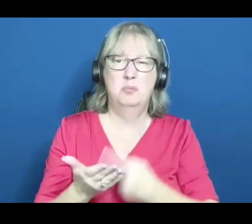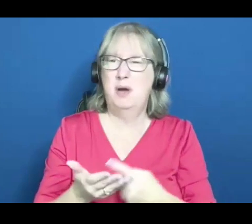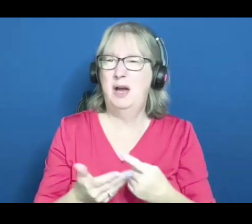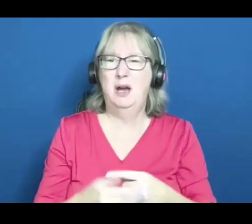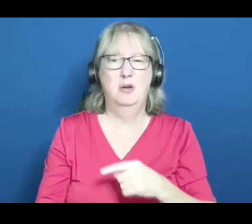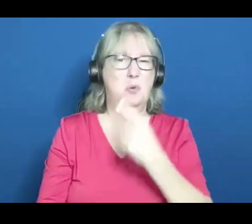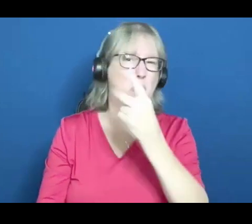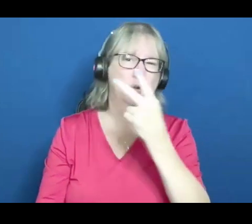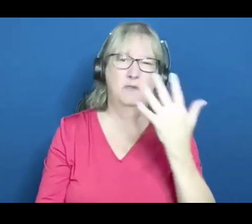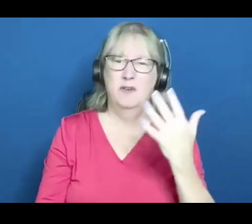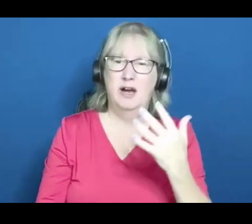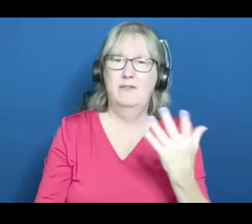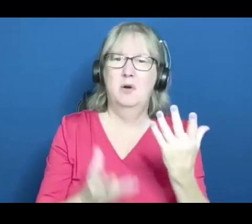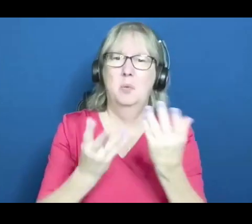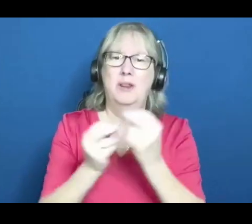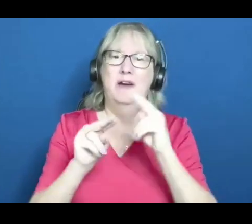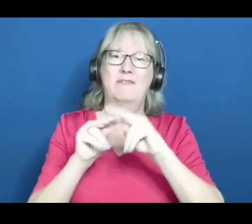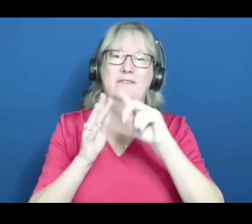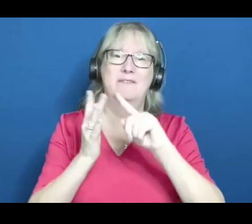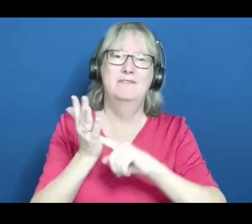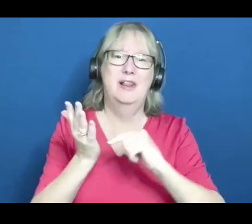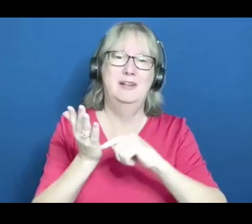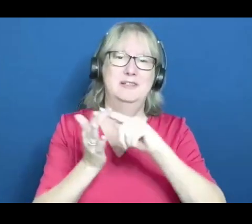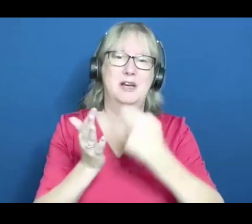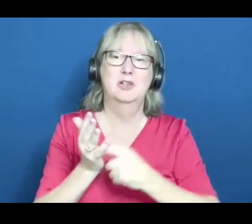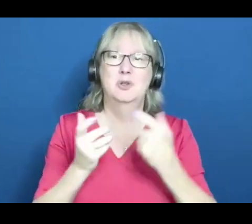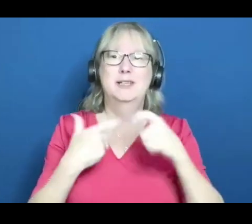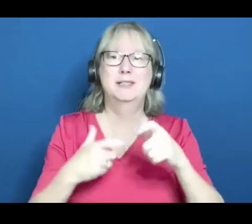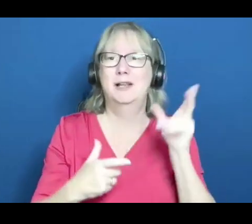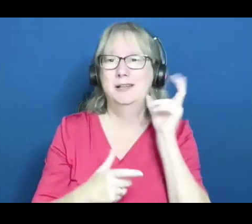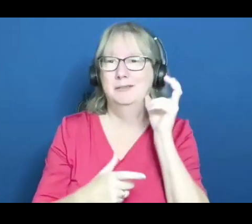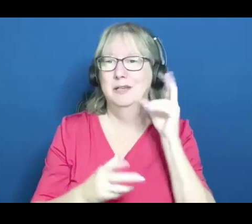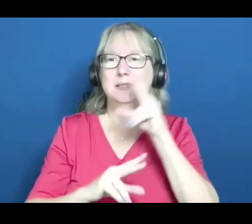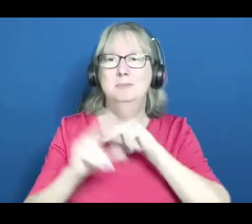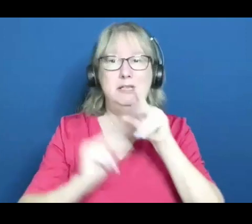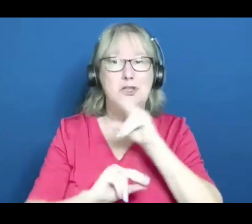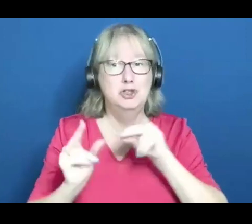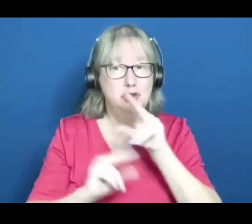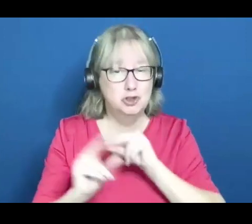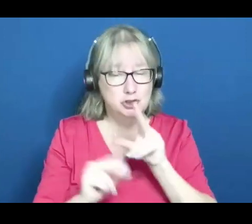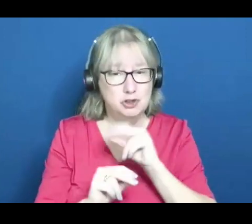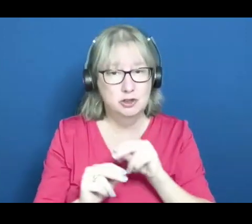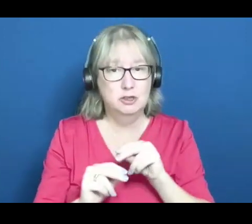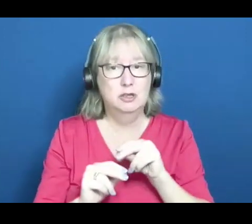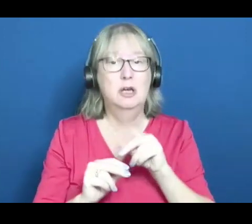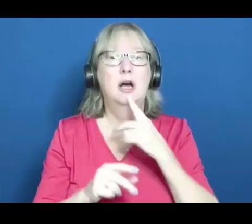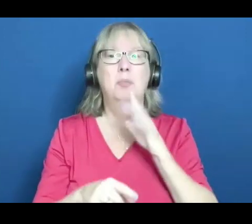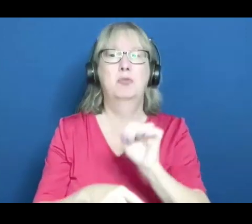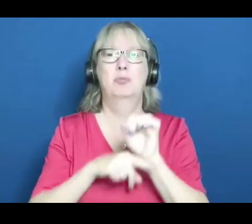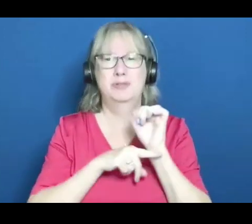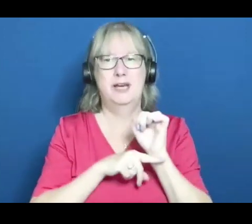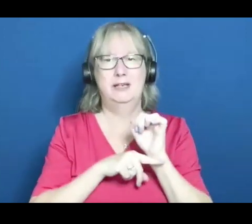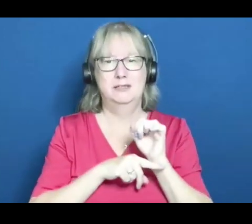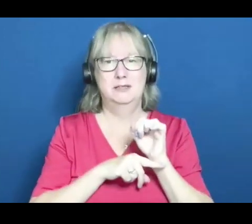£125 or something, with a filter in there, so that basically you can still hear speech through them, and they're going to protect you against